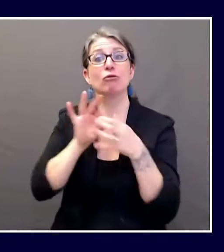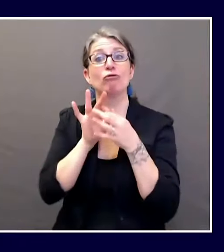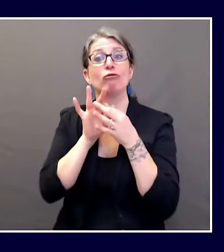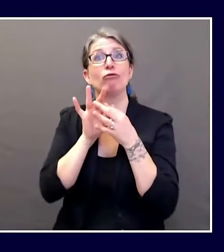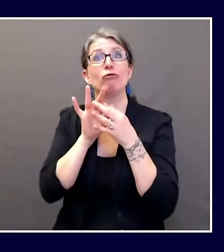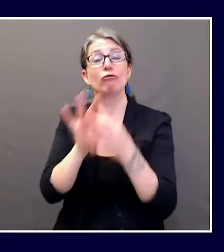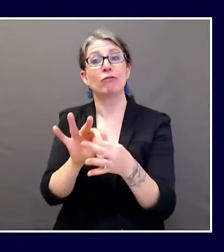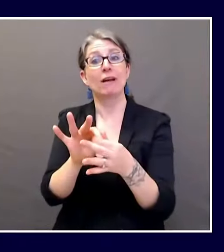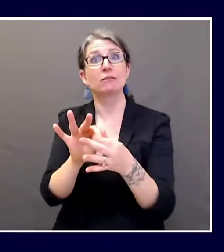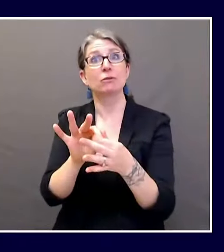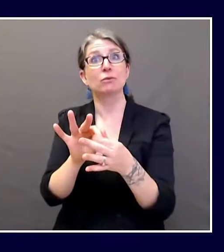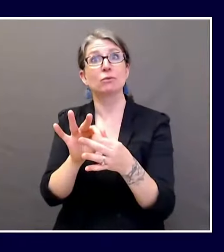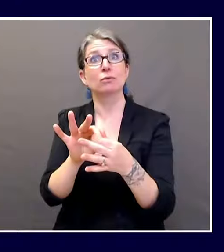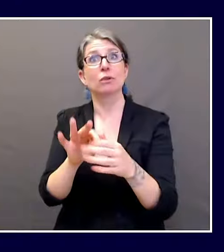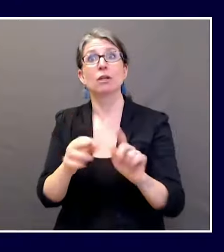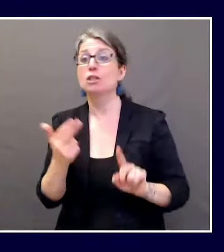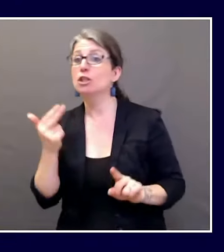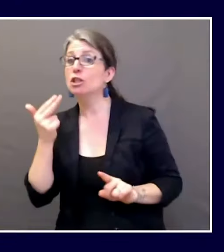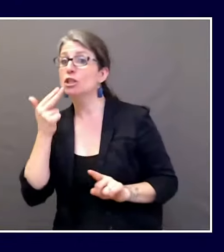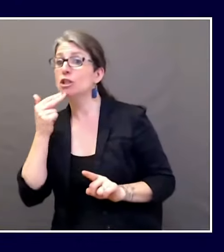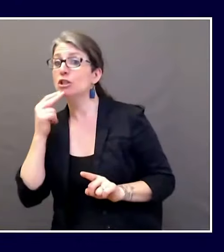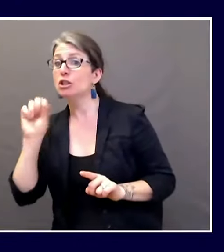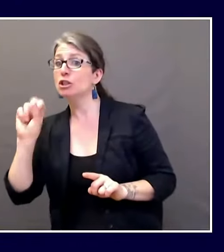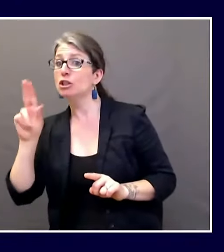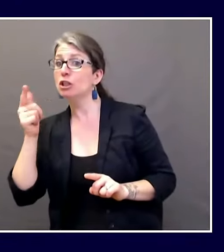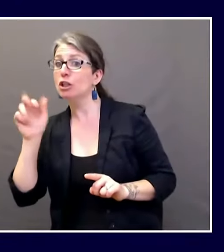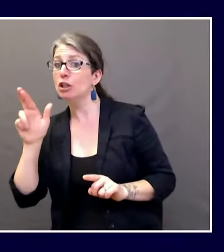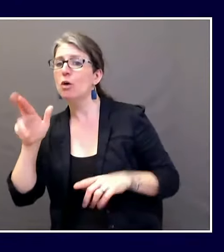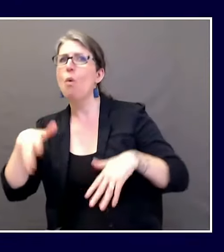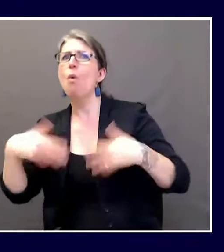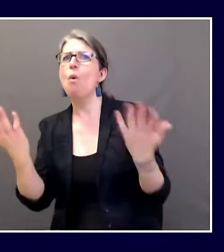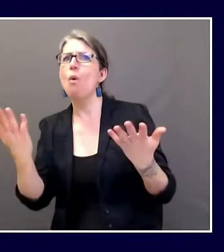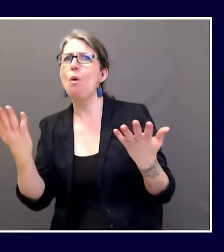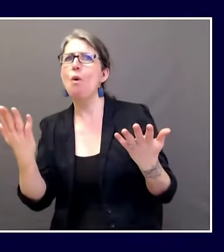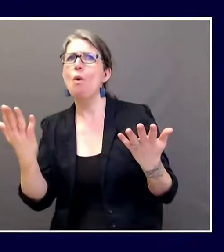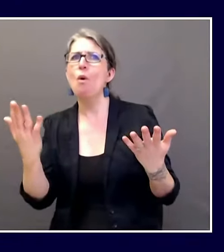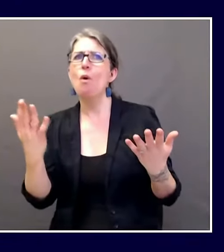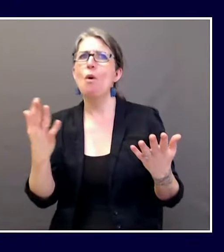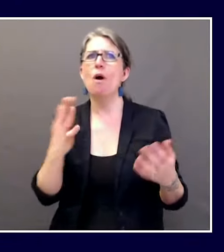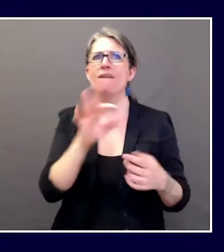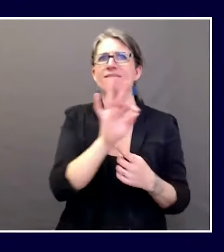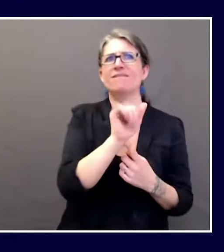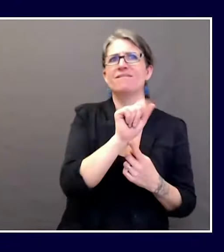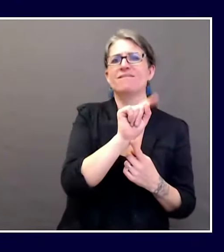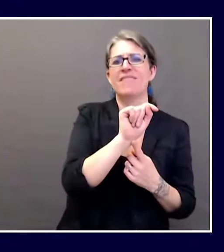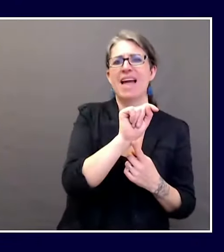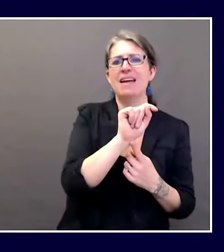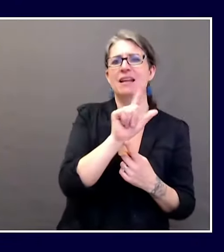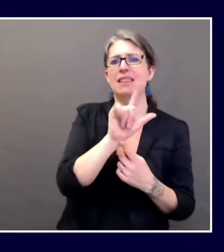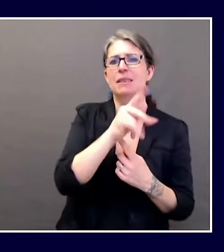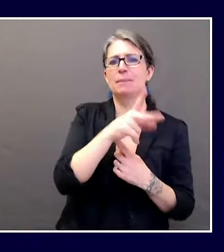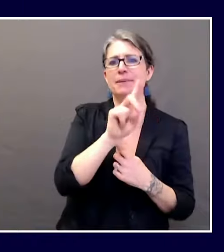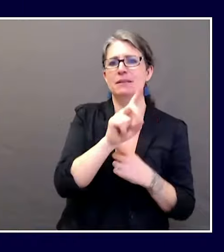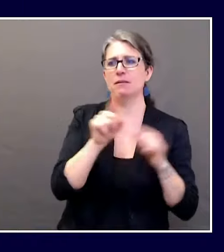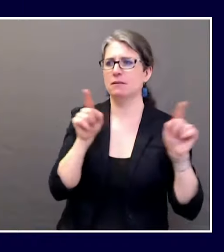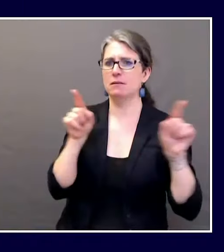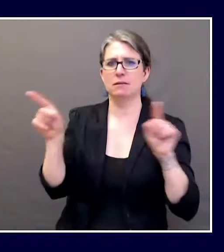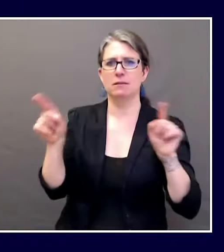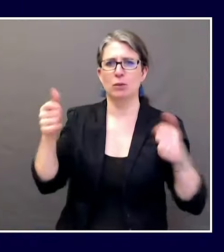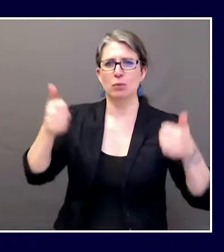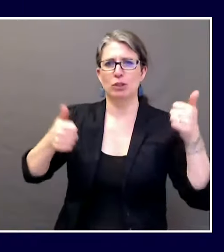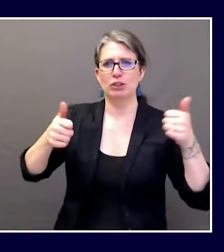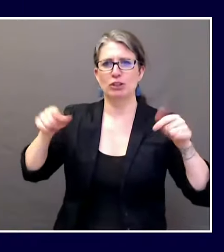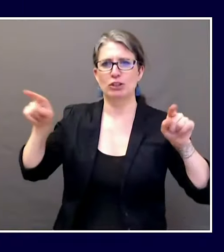Recasting HPV. And this is an interesting finding in a lot of medical and scientific circles. As we learn more, we think about things in a different